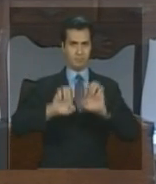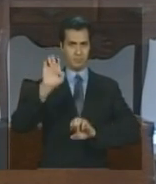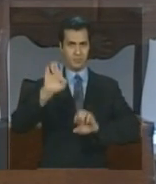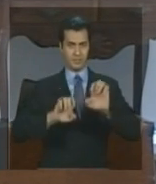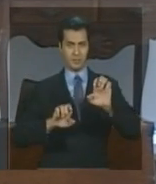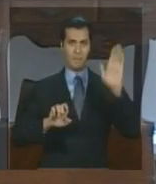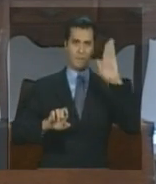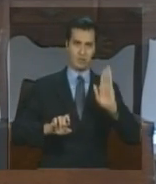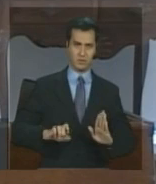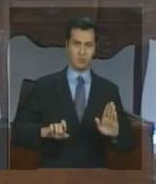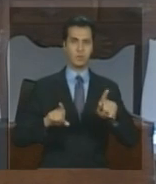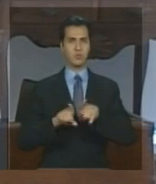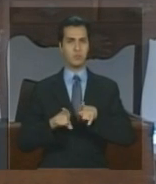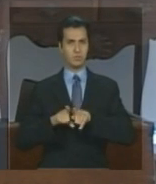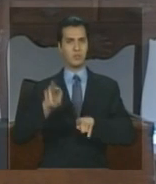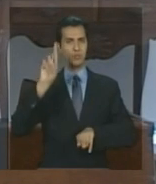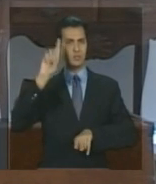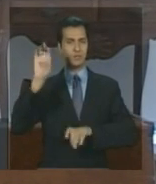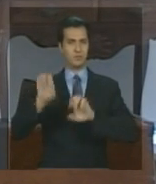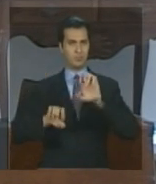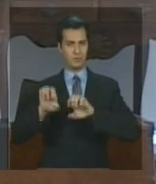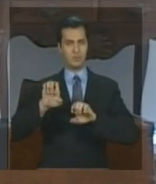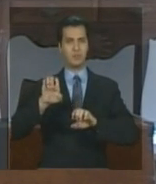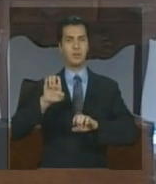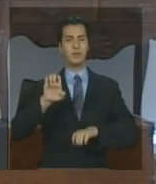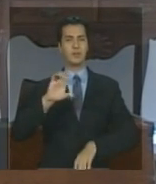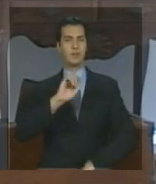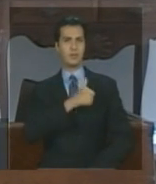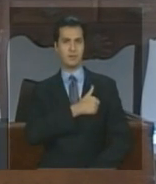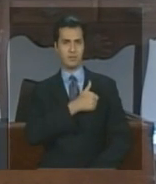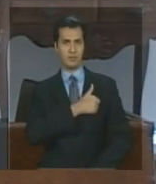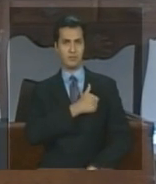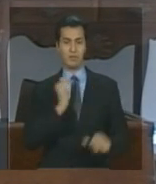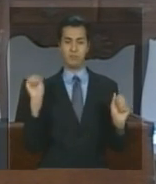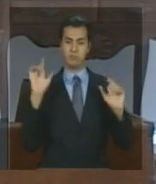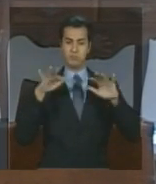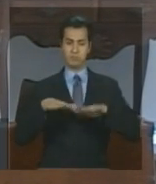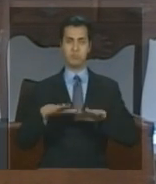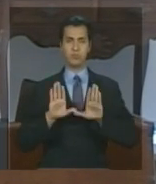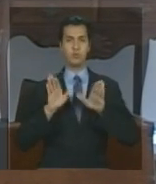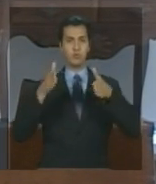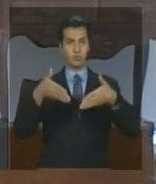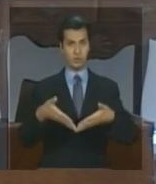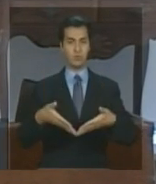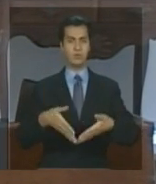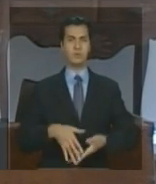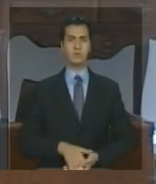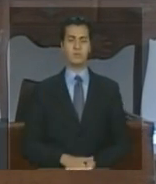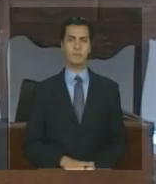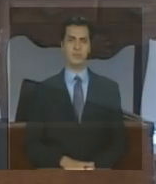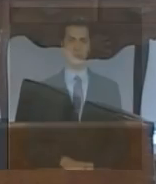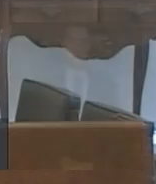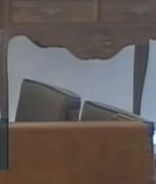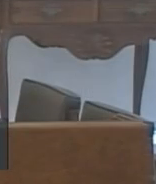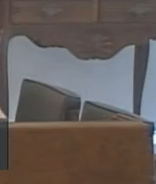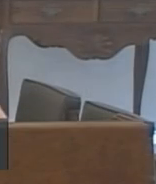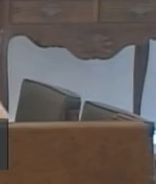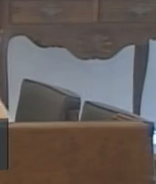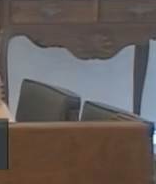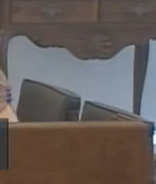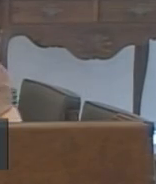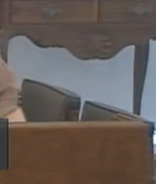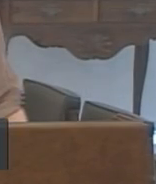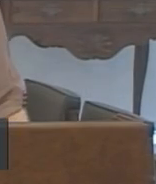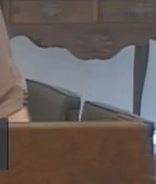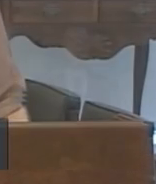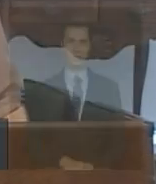like to highlight and announce that we are currently in the process of starting up the Brazil-Canada CEO Forum, a forum which Prime Minister Harper kicked off when he came to